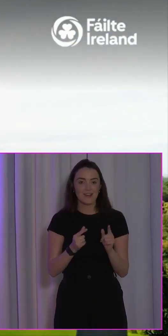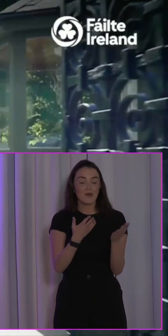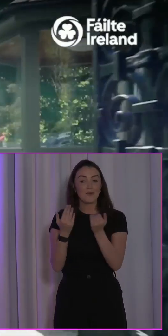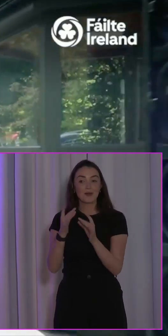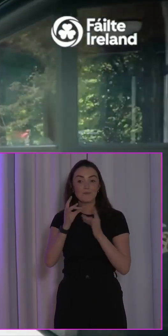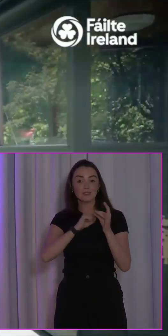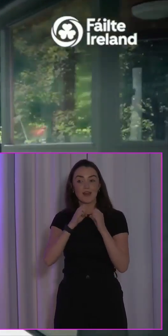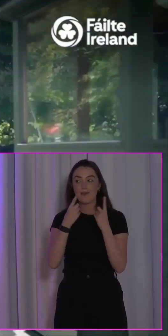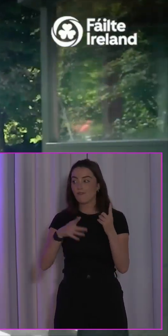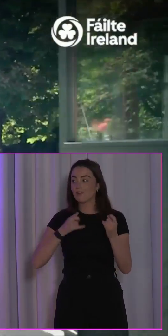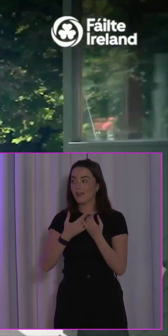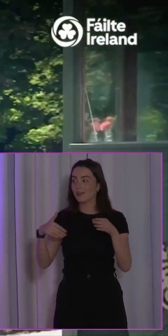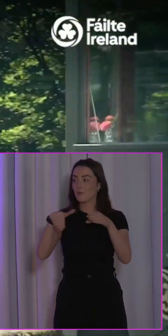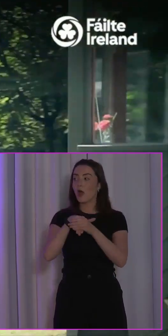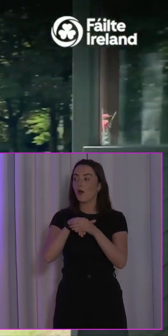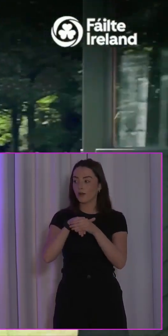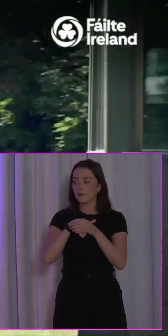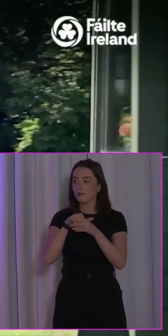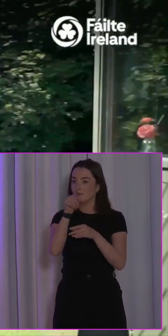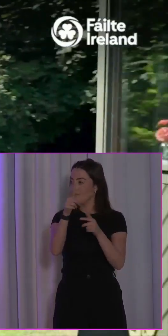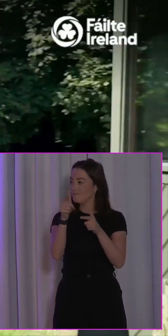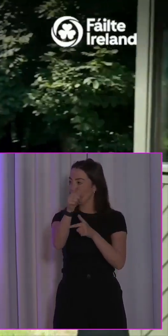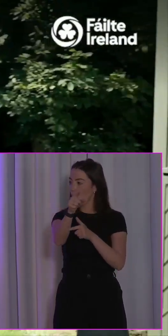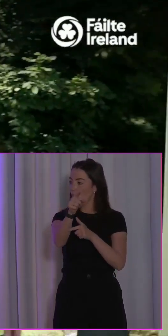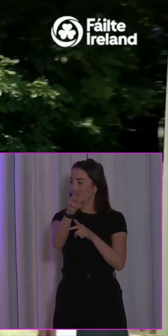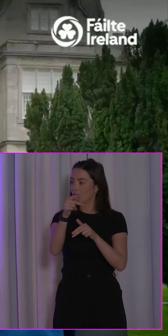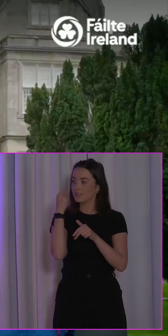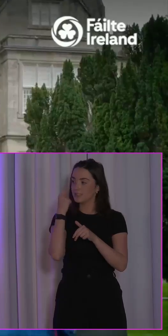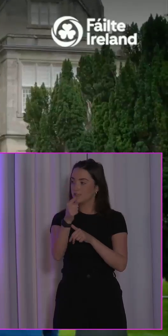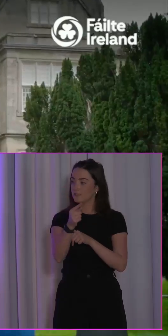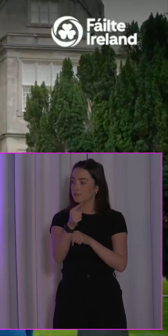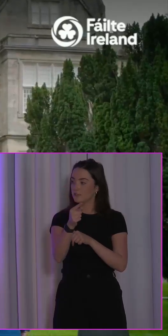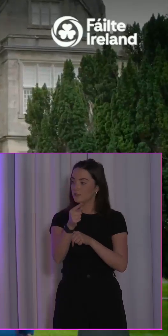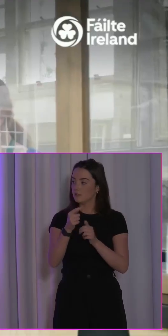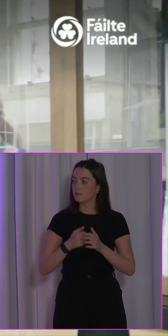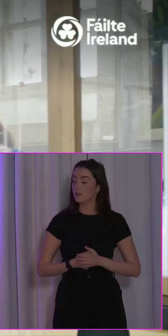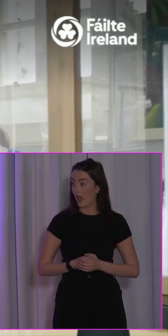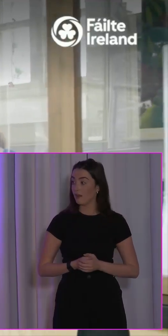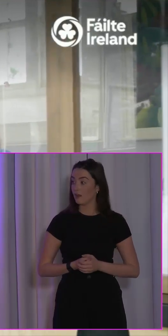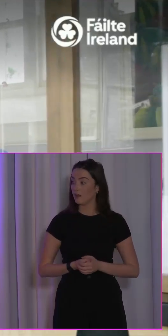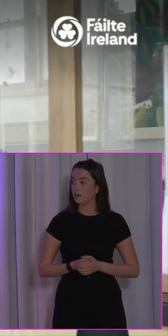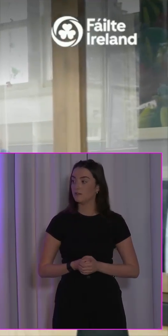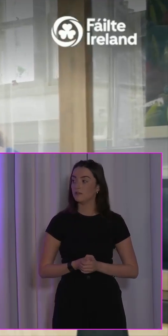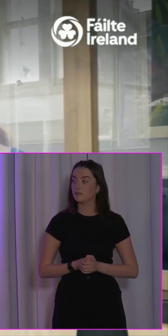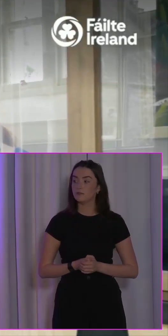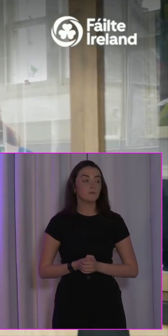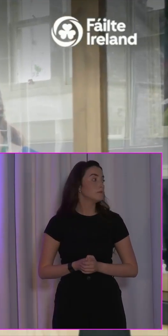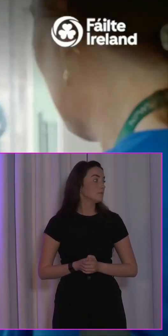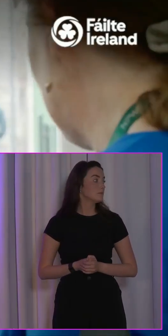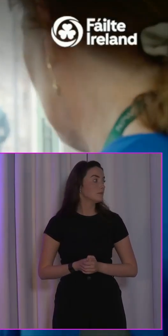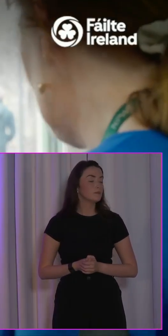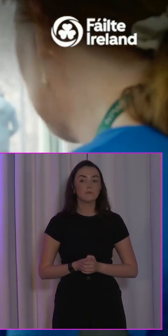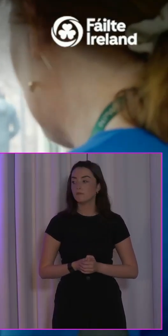making everyone feel like they belong. But what does this welcome truly mean? It's not just a friendly smile and a céad míle